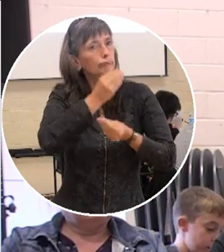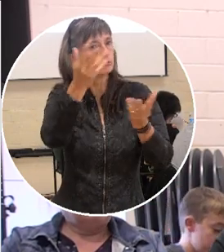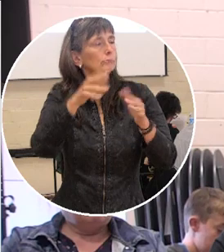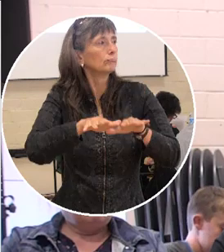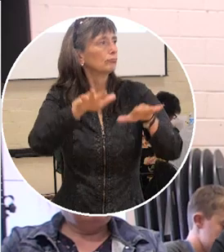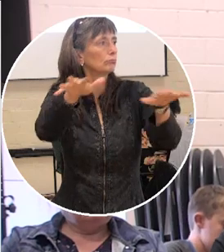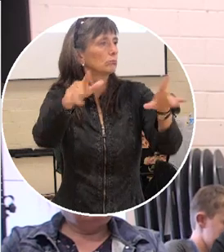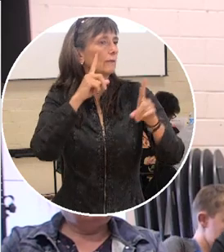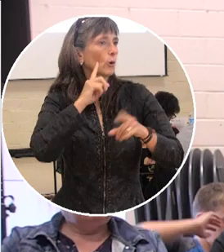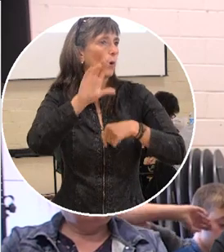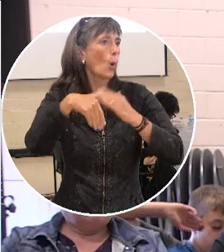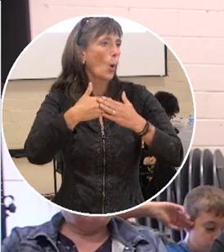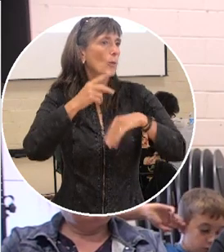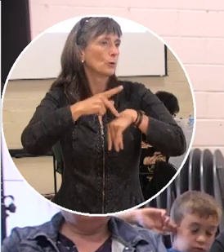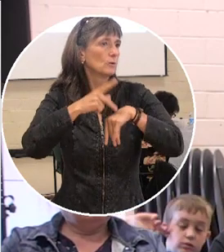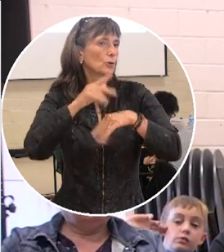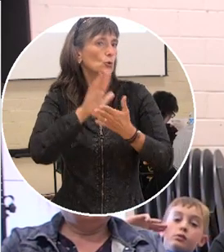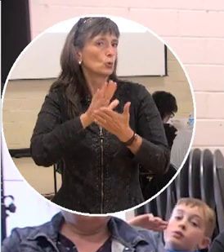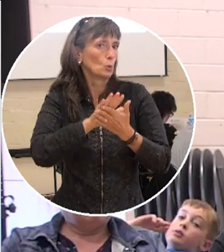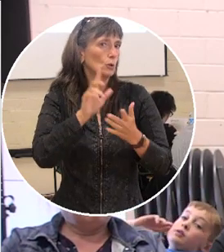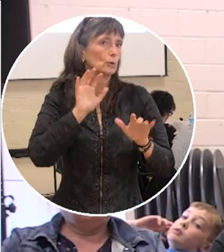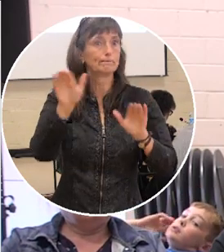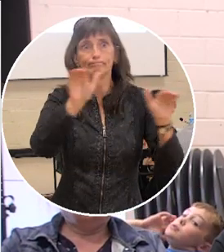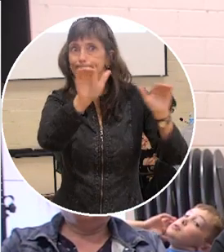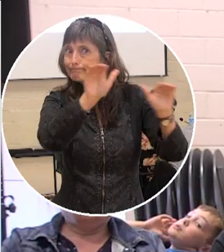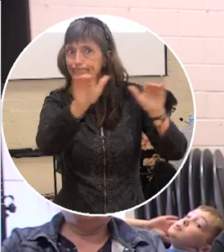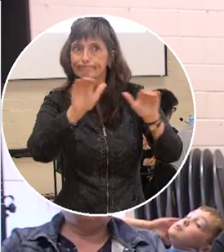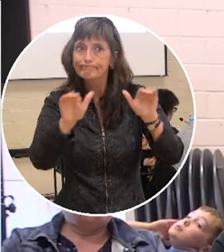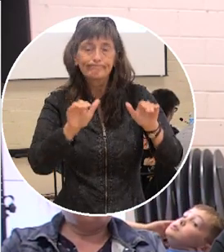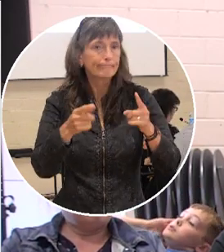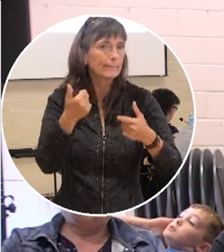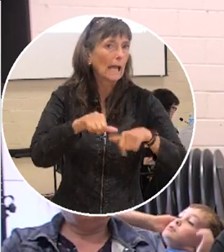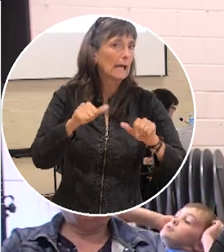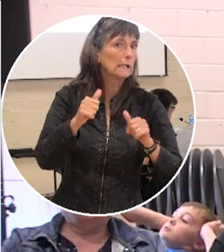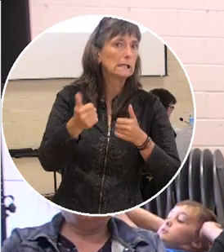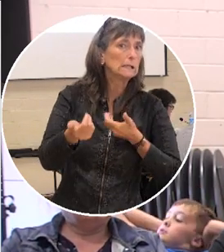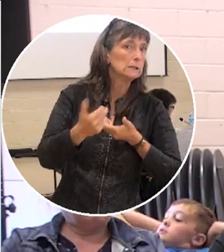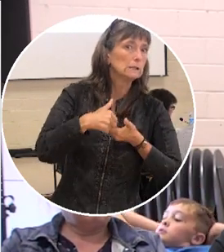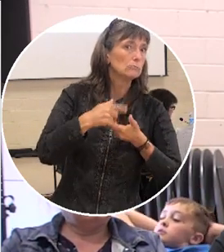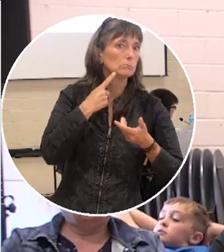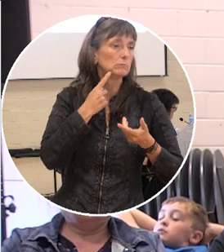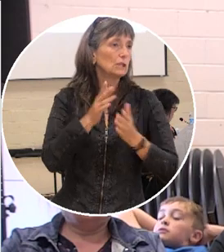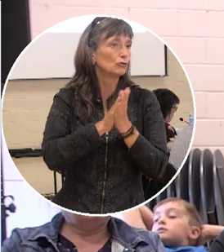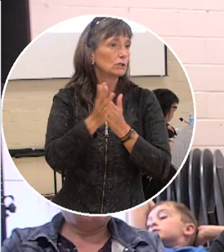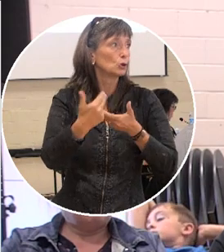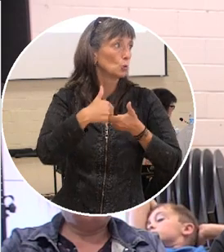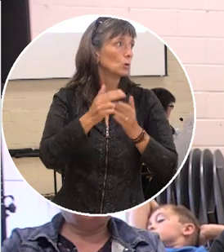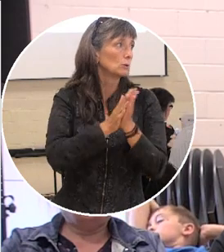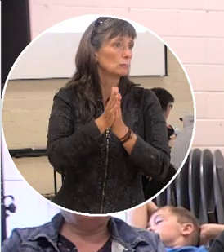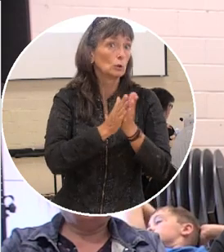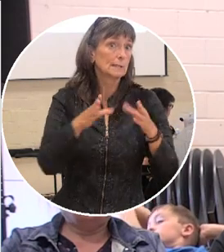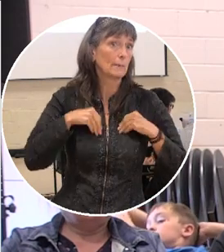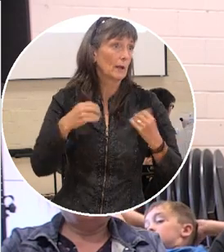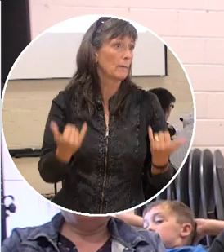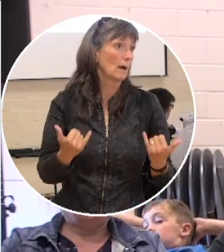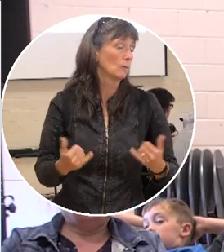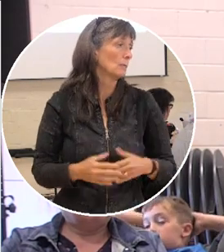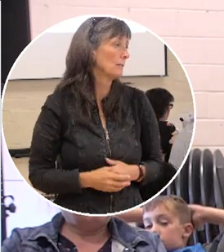the system, and we're actively accepting expressions of interest. Okay, thank you.